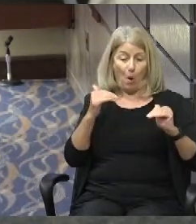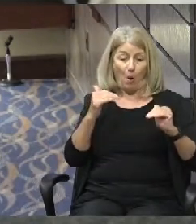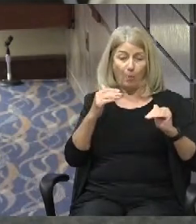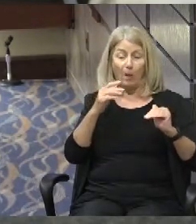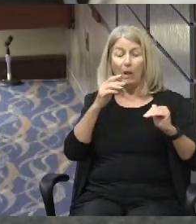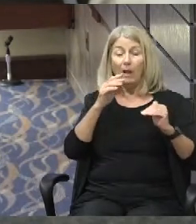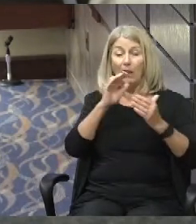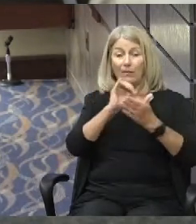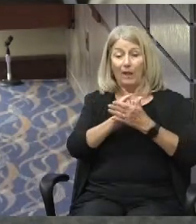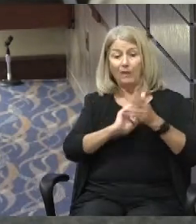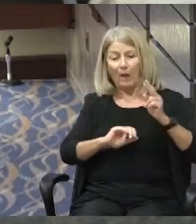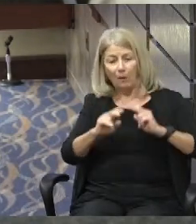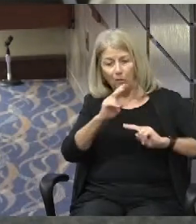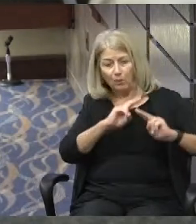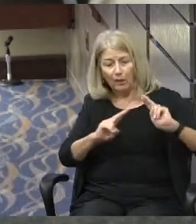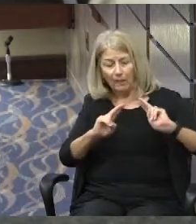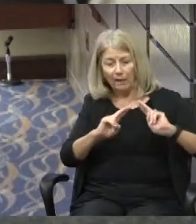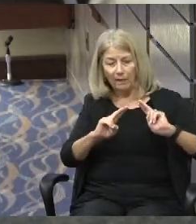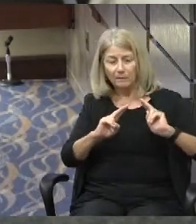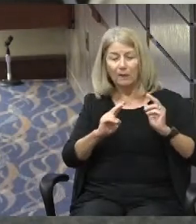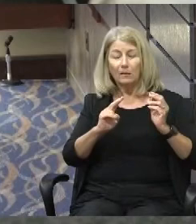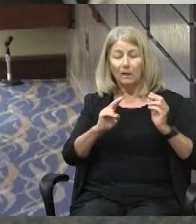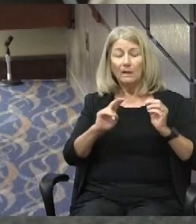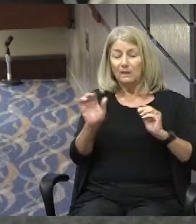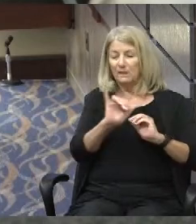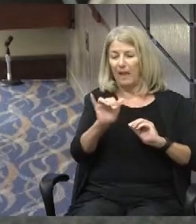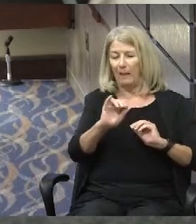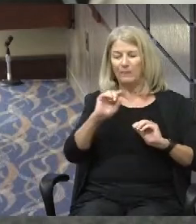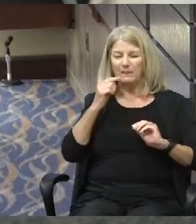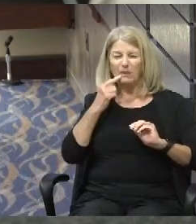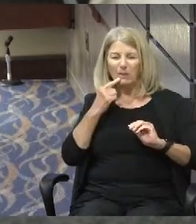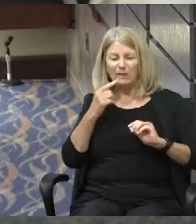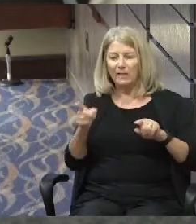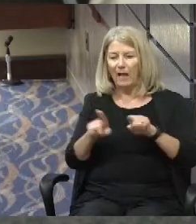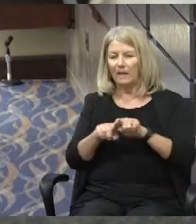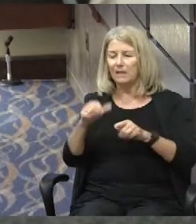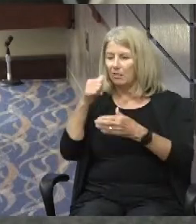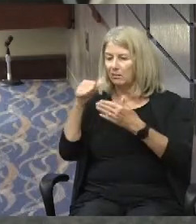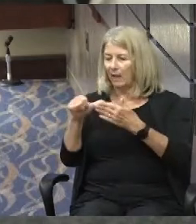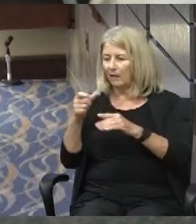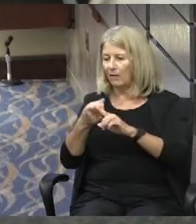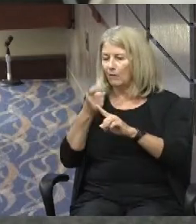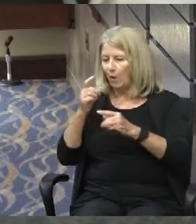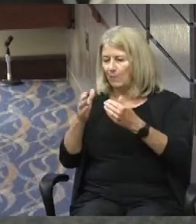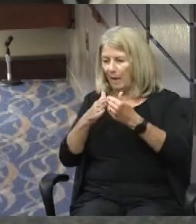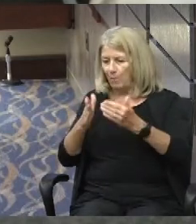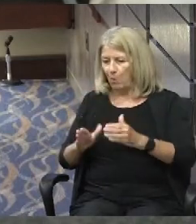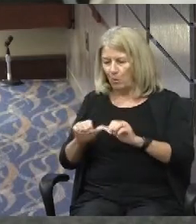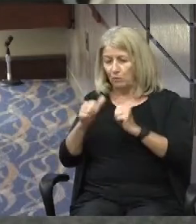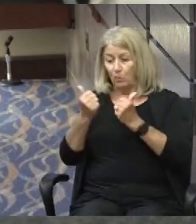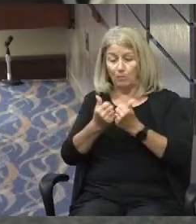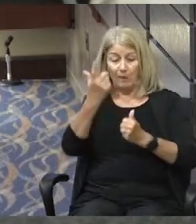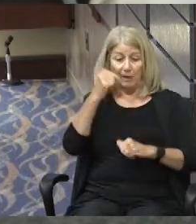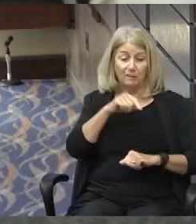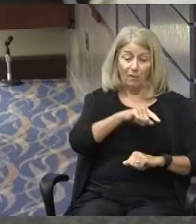as intently as a letter from a neighborhood association, because they don't have any other voice